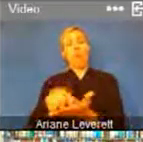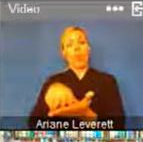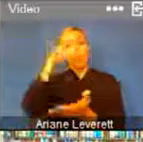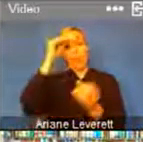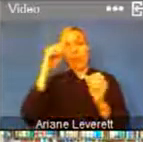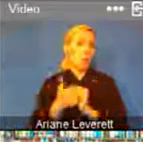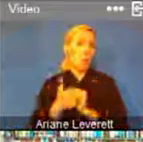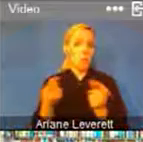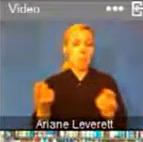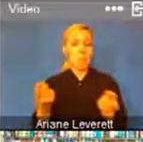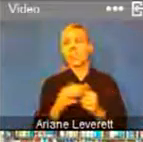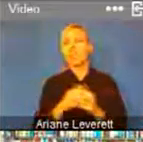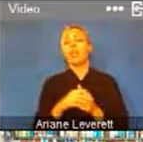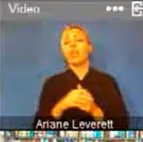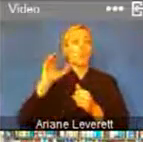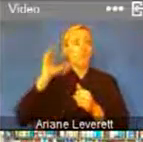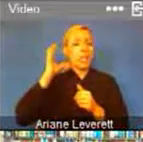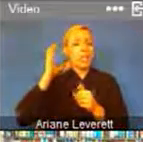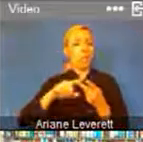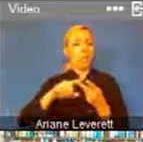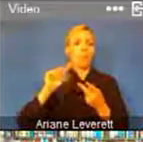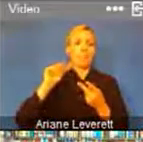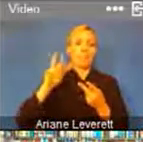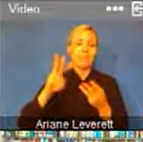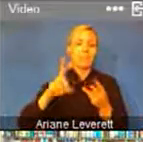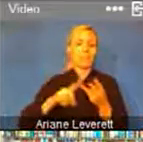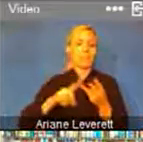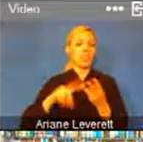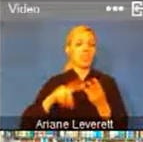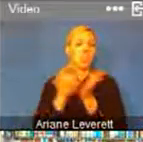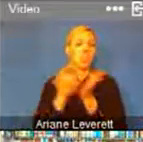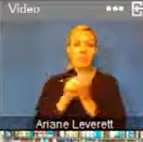Yet, as you see in big letters below,